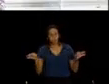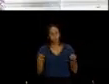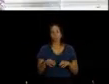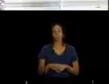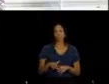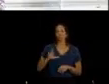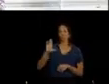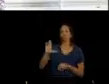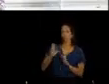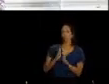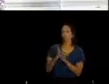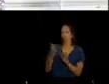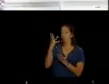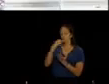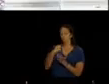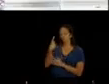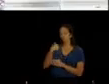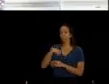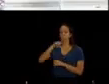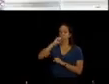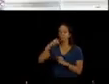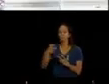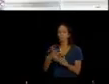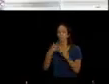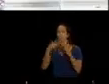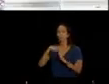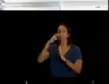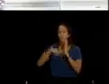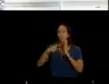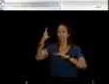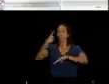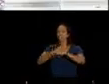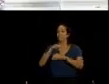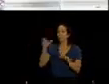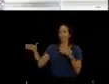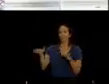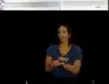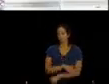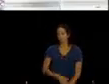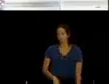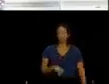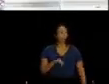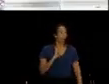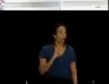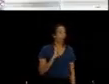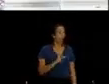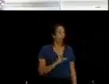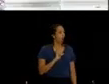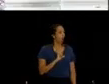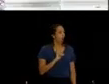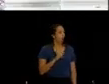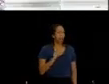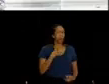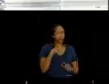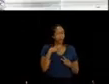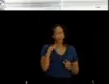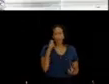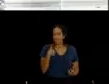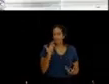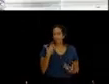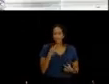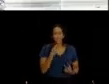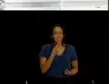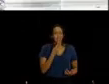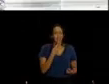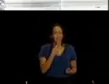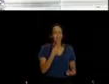your book, The Pretty One, I loved it so much, I read it in one day. Like, and I was floored, I didn't know what to say. And she was